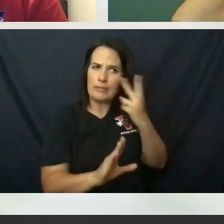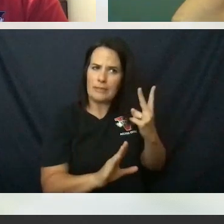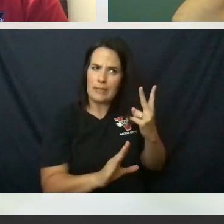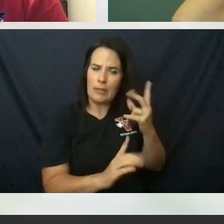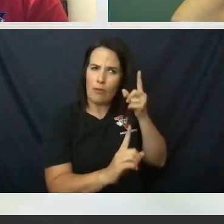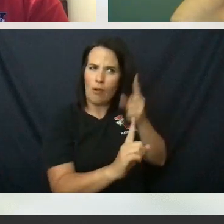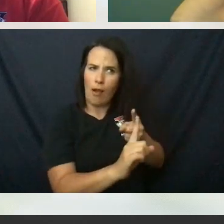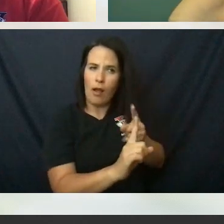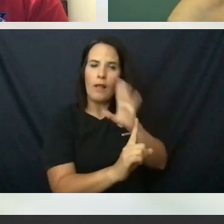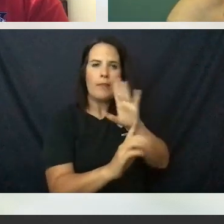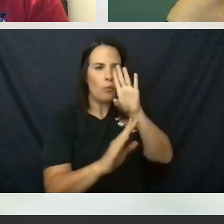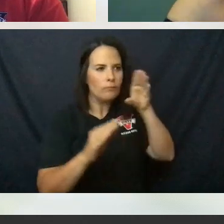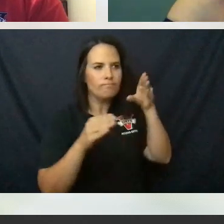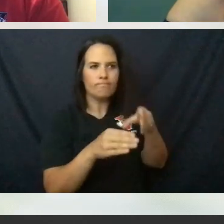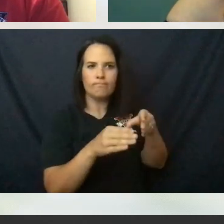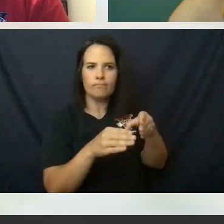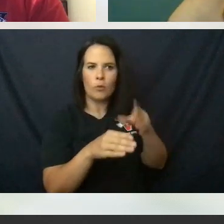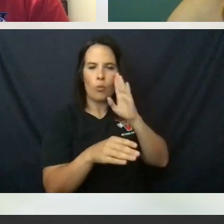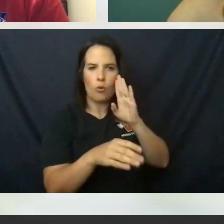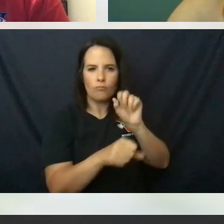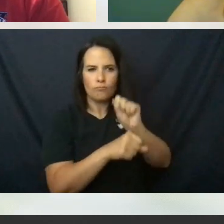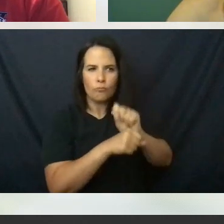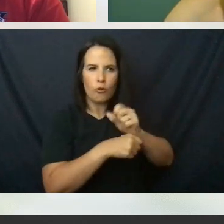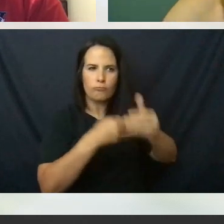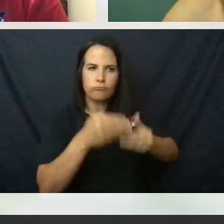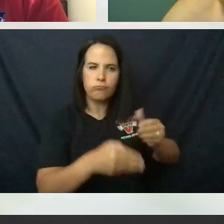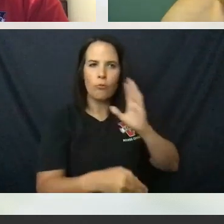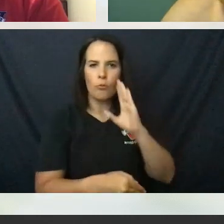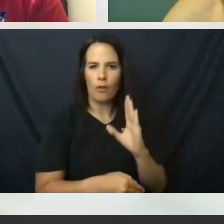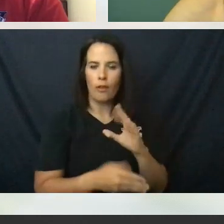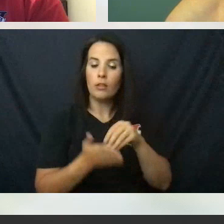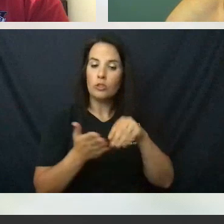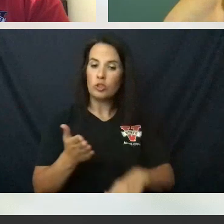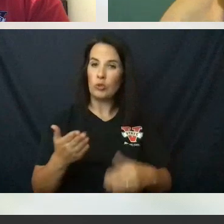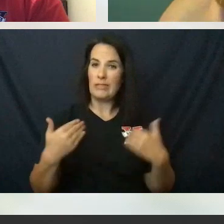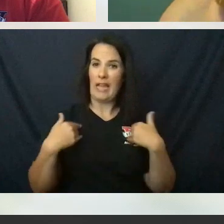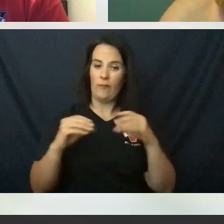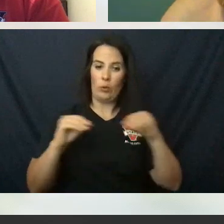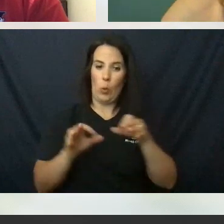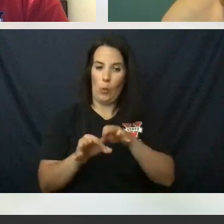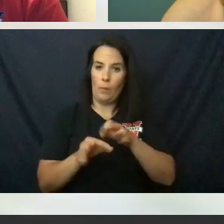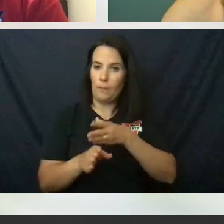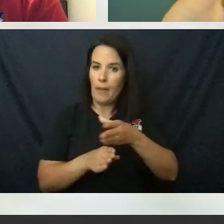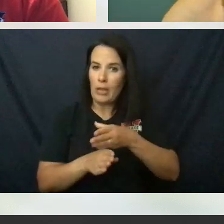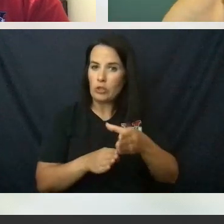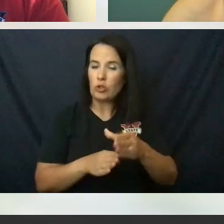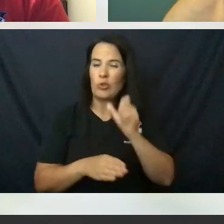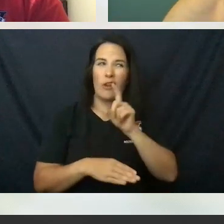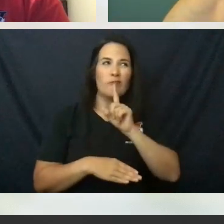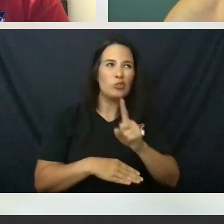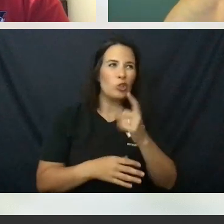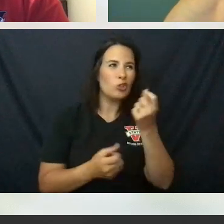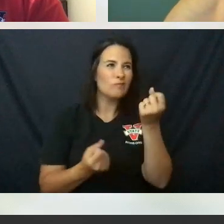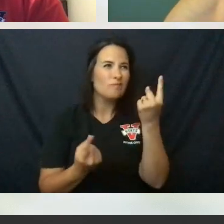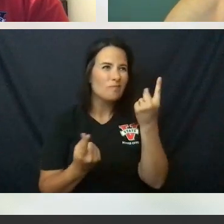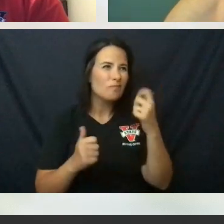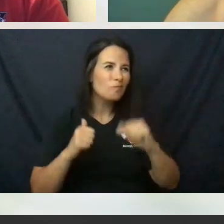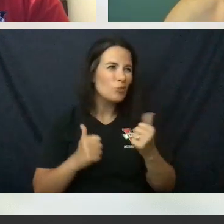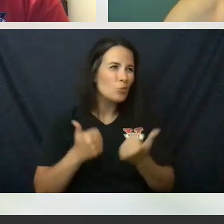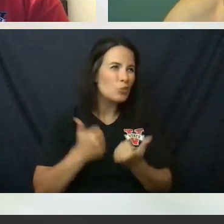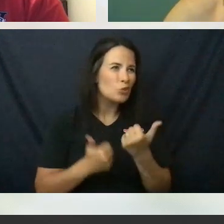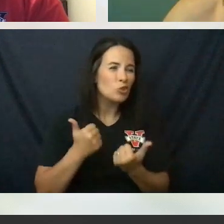stay focused. Because when students don't have a major or they're not sure, they tend to start